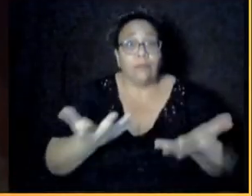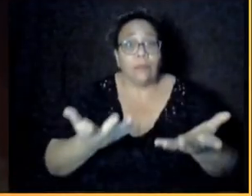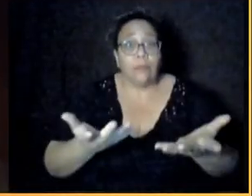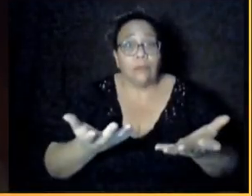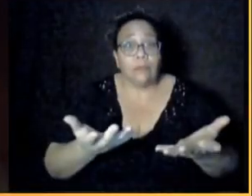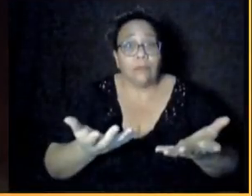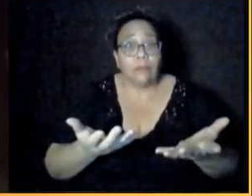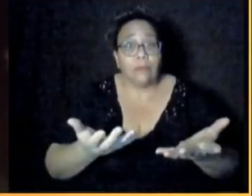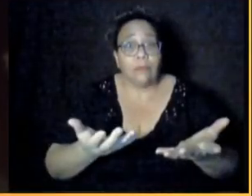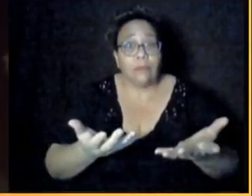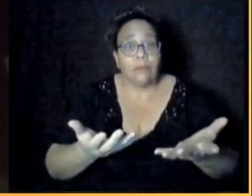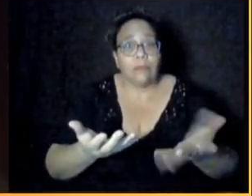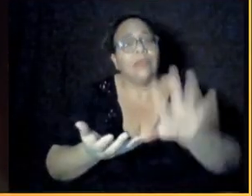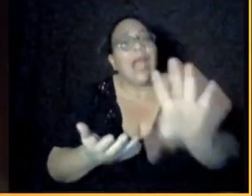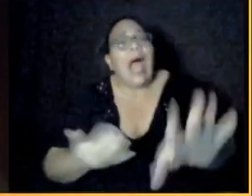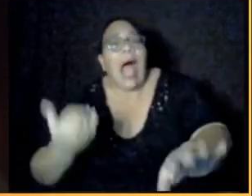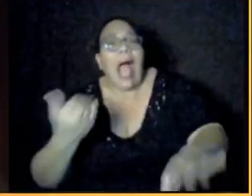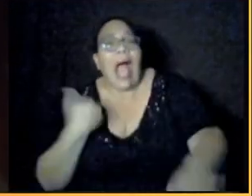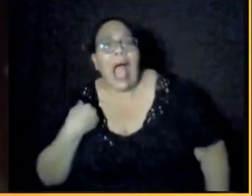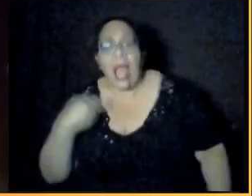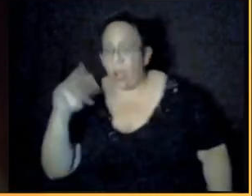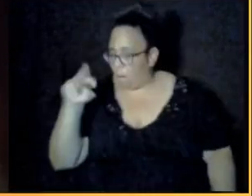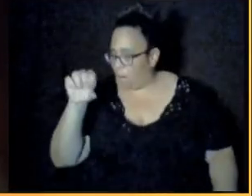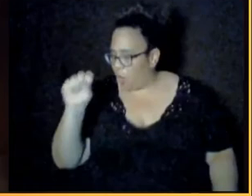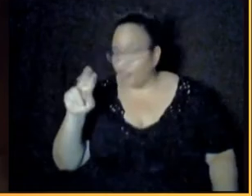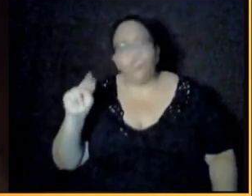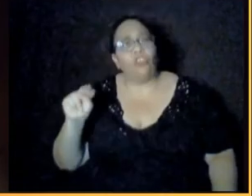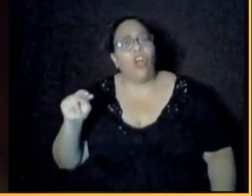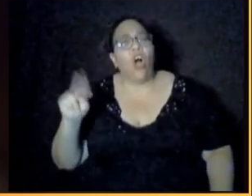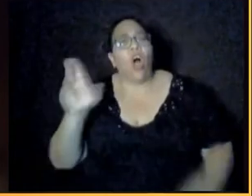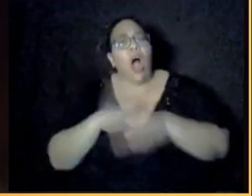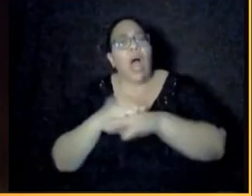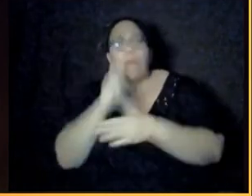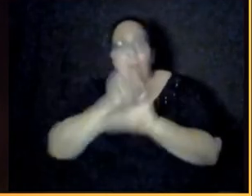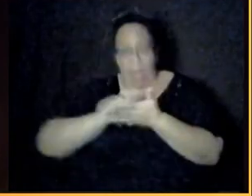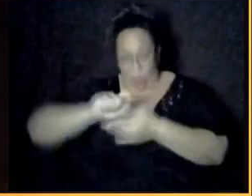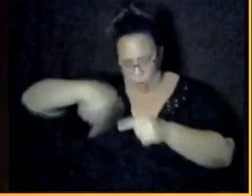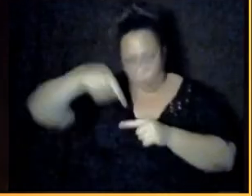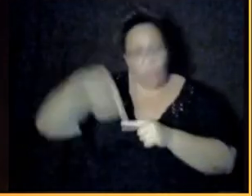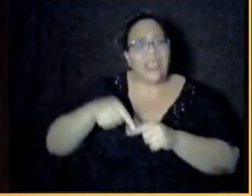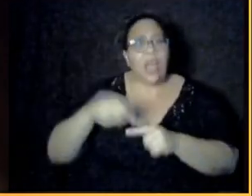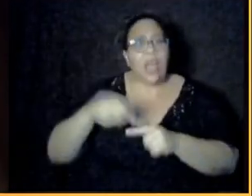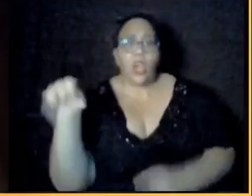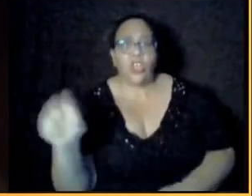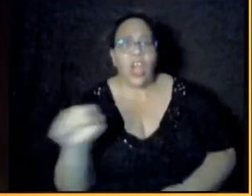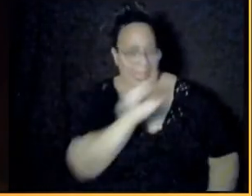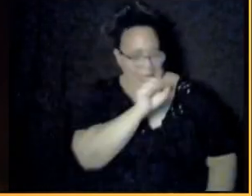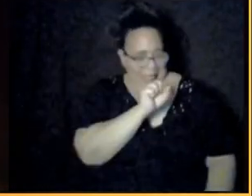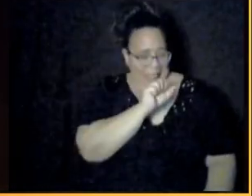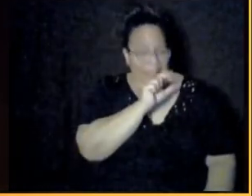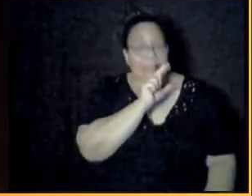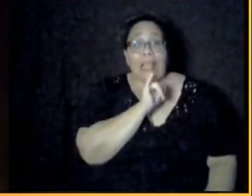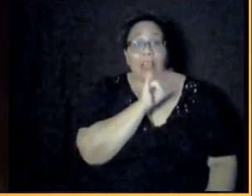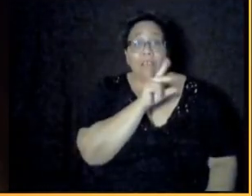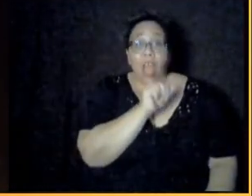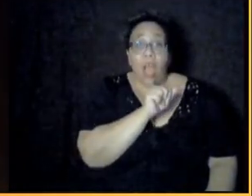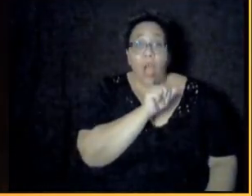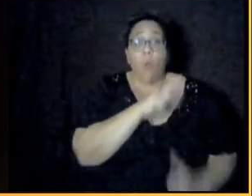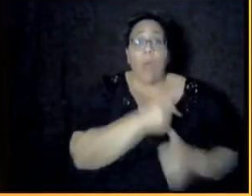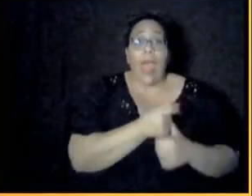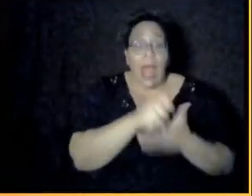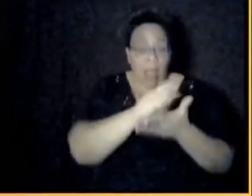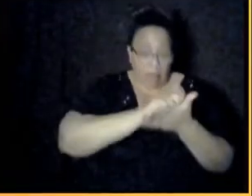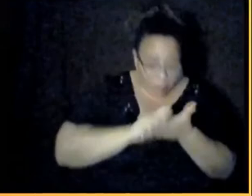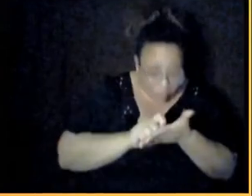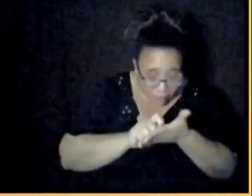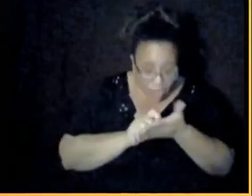I had Marsha on my pen when I wrote this piece. I had Sylvia in my mind when I graced the page. Octavia